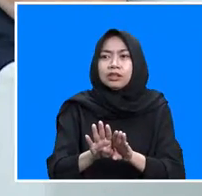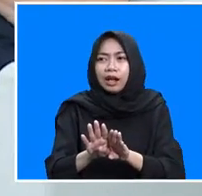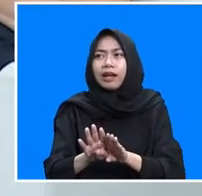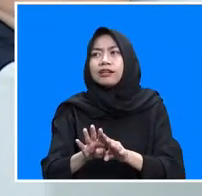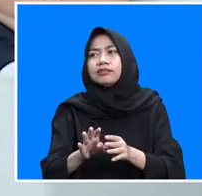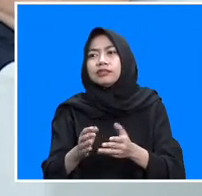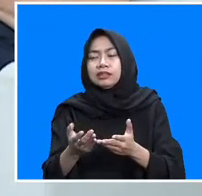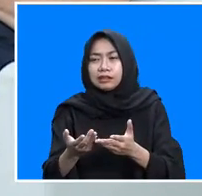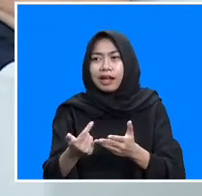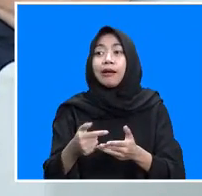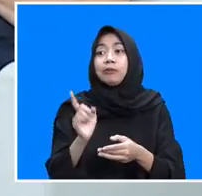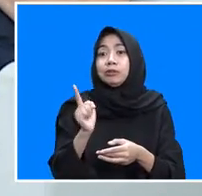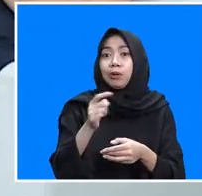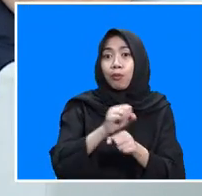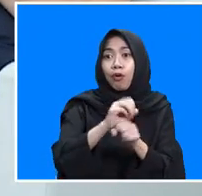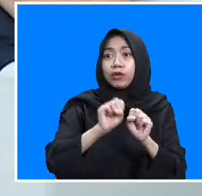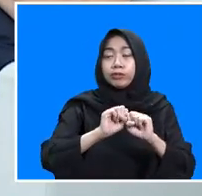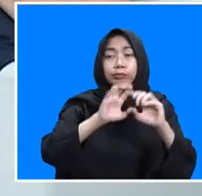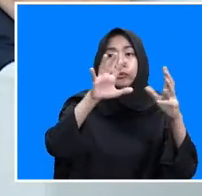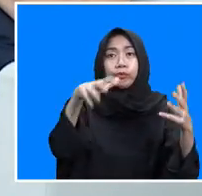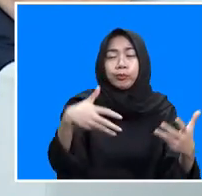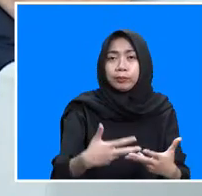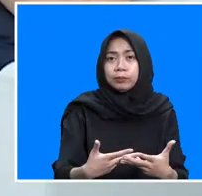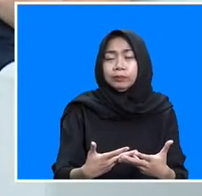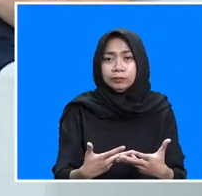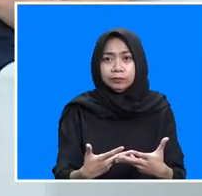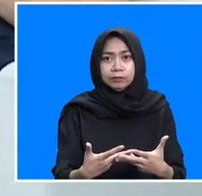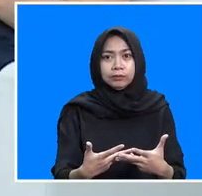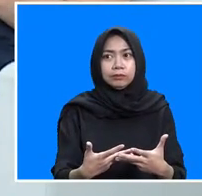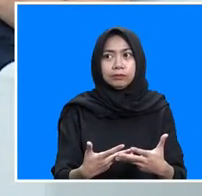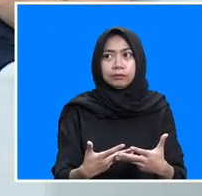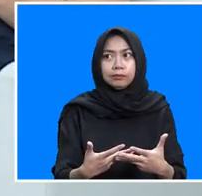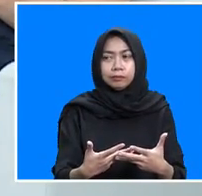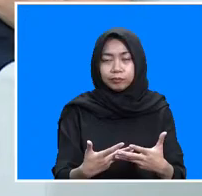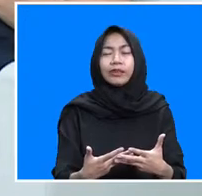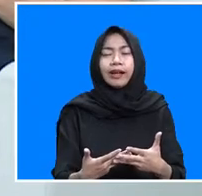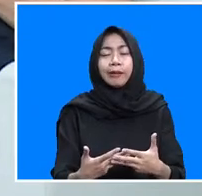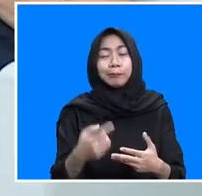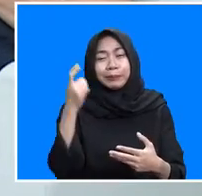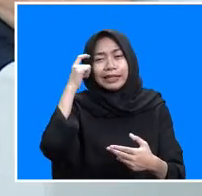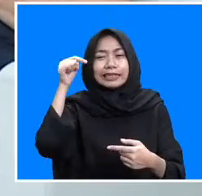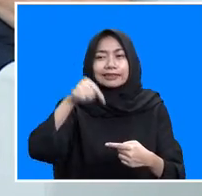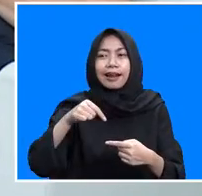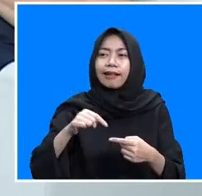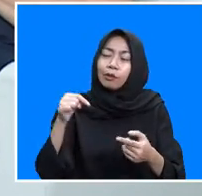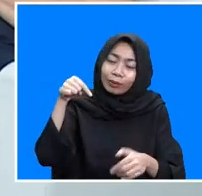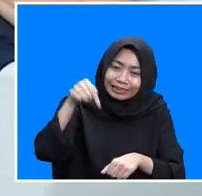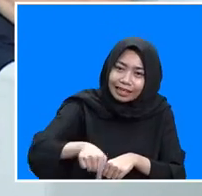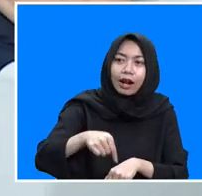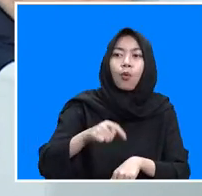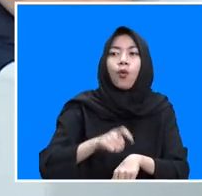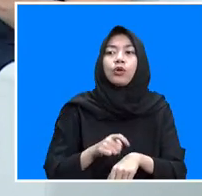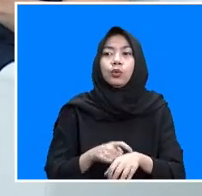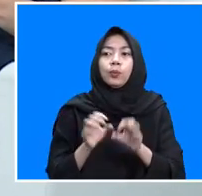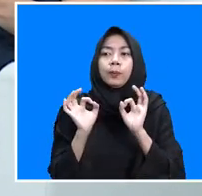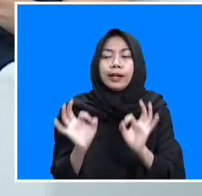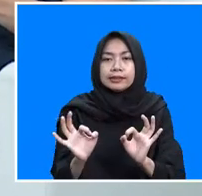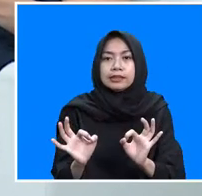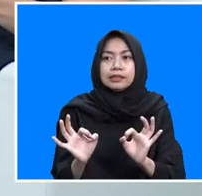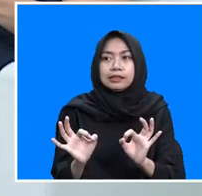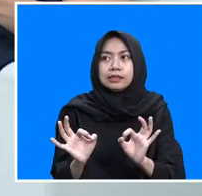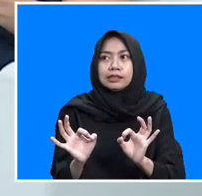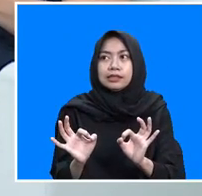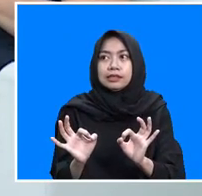nature mm. of the pandemic. So, you know, this is the time now, I think, you know, as you mentioned, we're not out